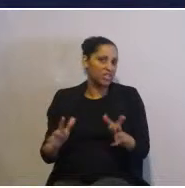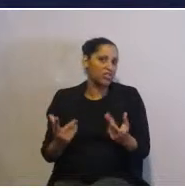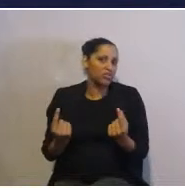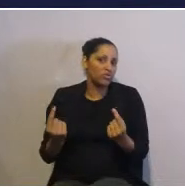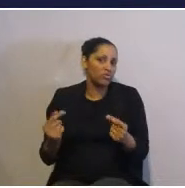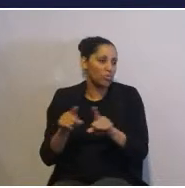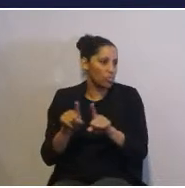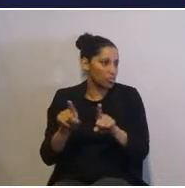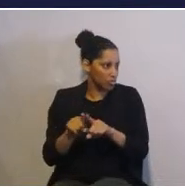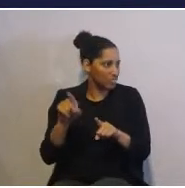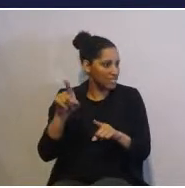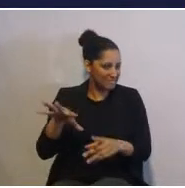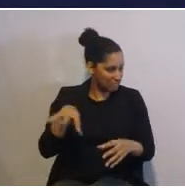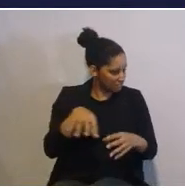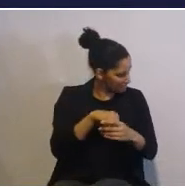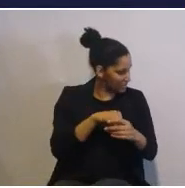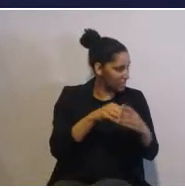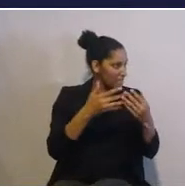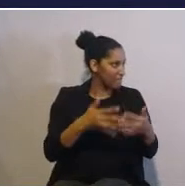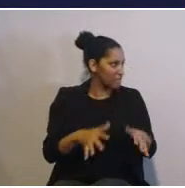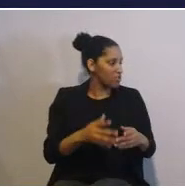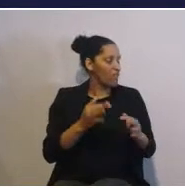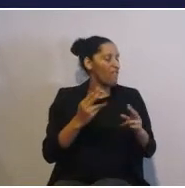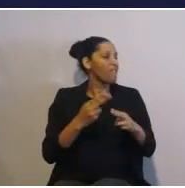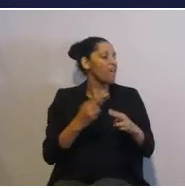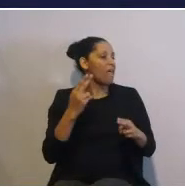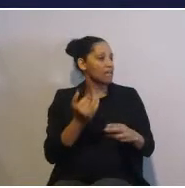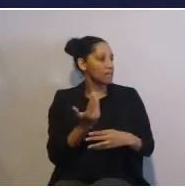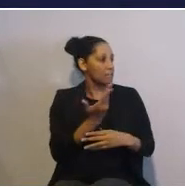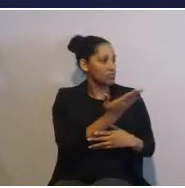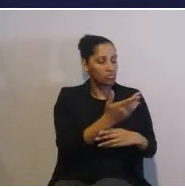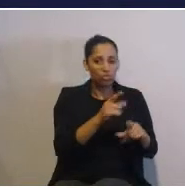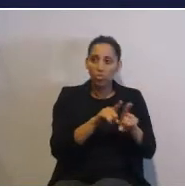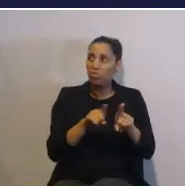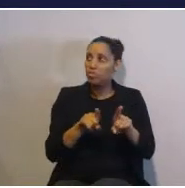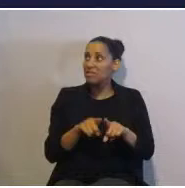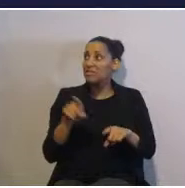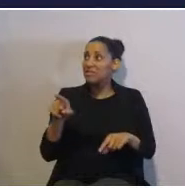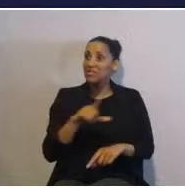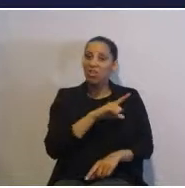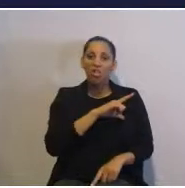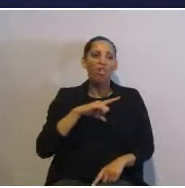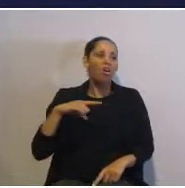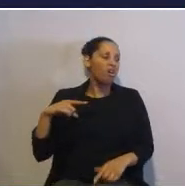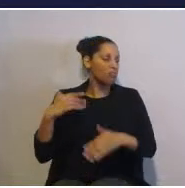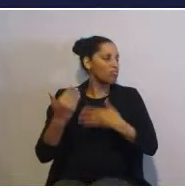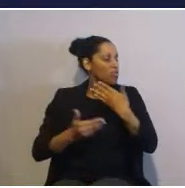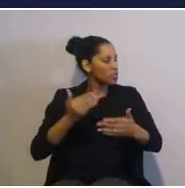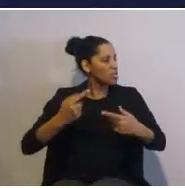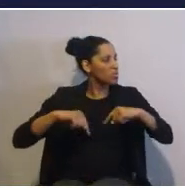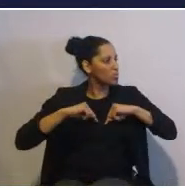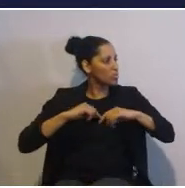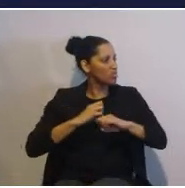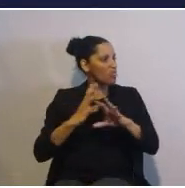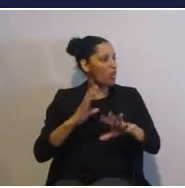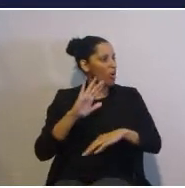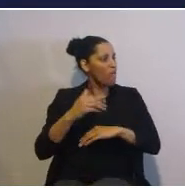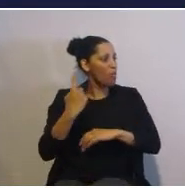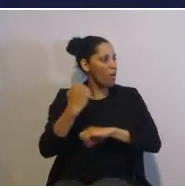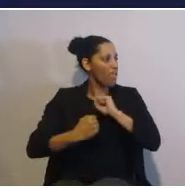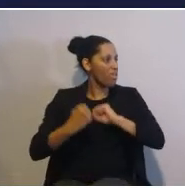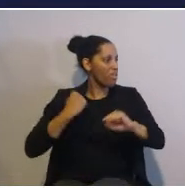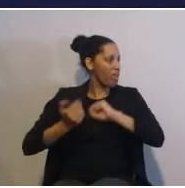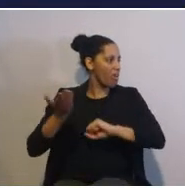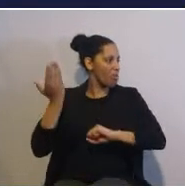input has been included in the final submission. Obviously, this is a long process. We've started with this more than a year ago, and